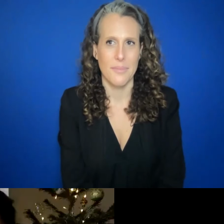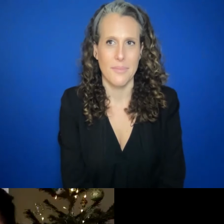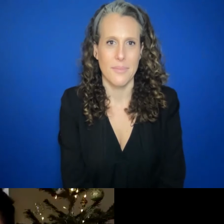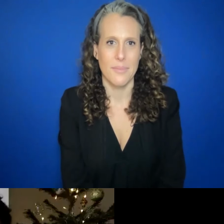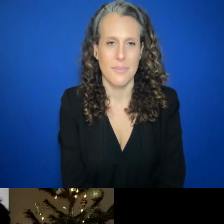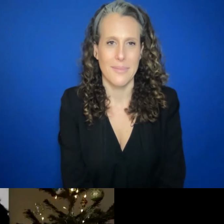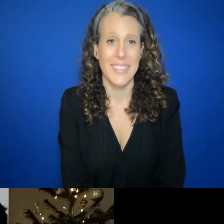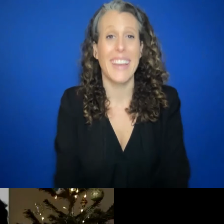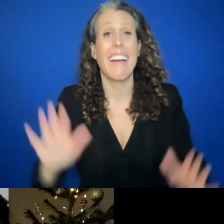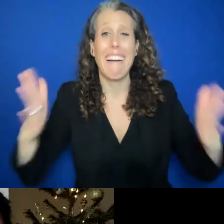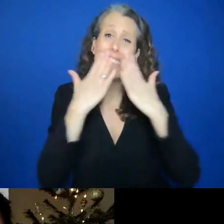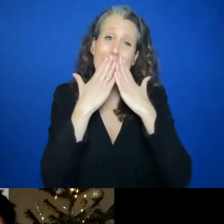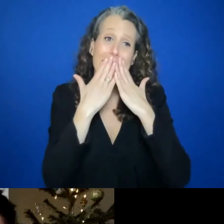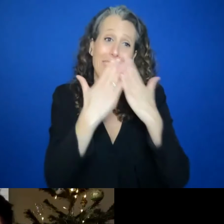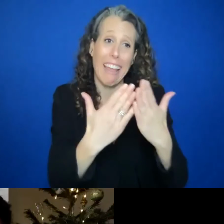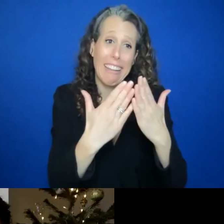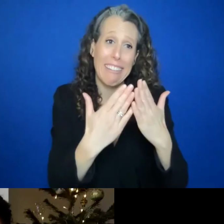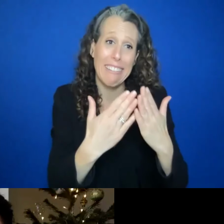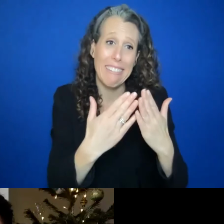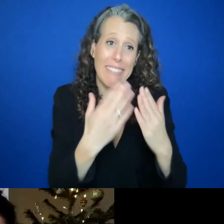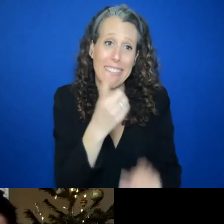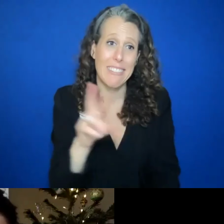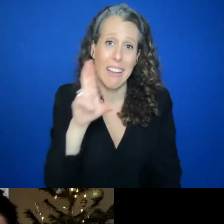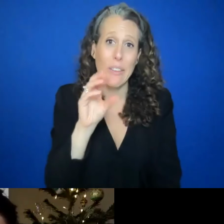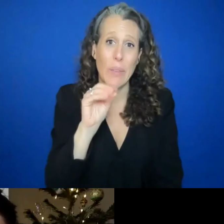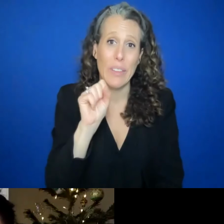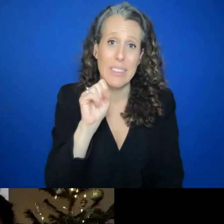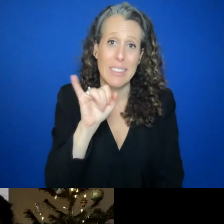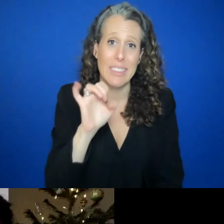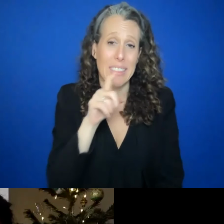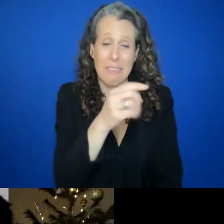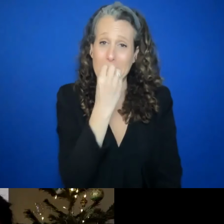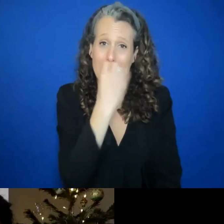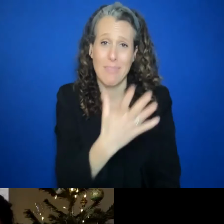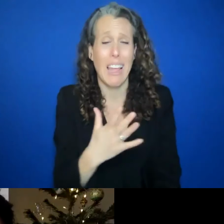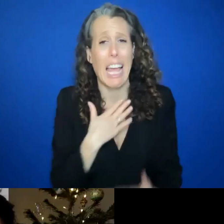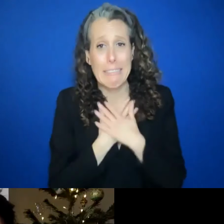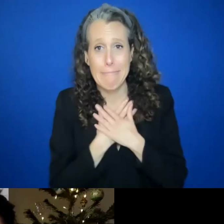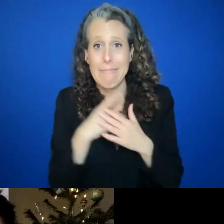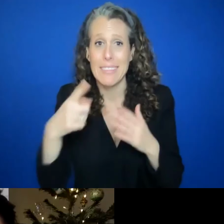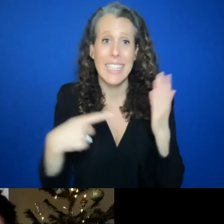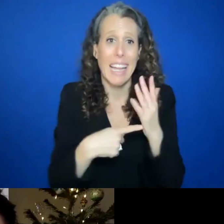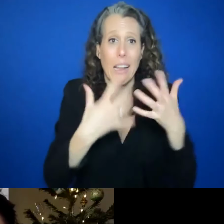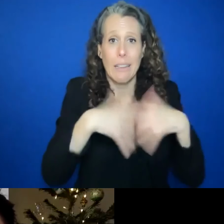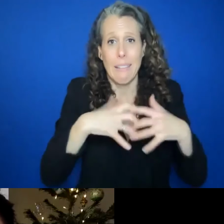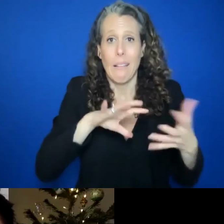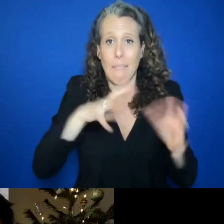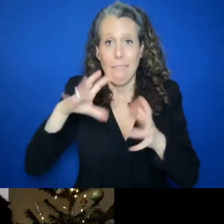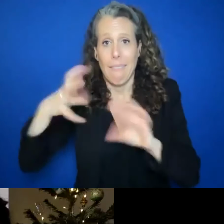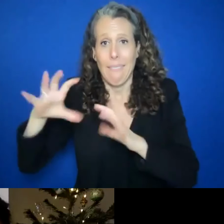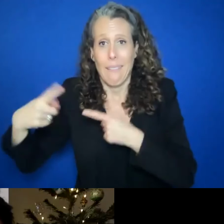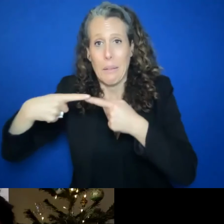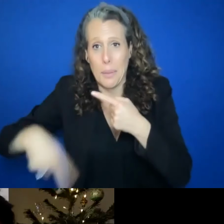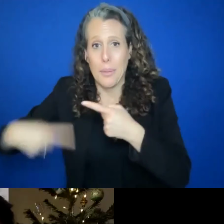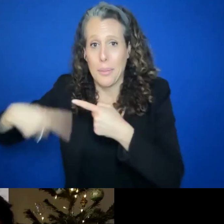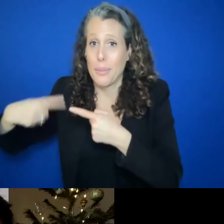Thank you, Aussie. That was really interesting, and I'm sorry about the technical difficulties we had. I think that no problem. Also